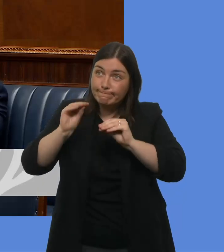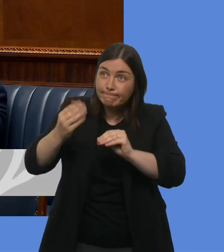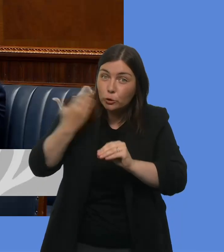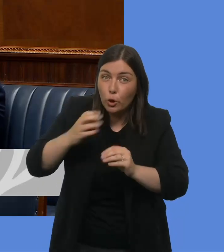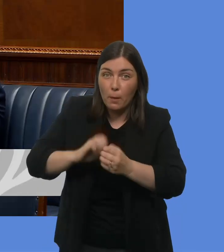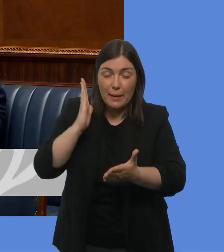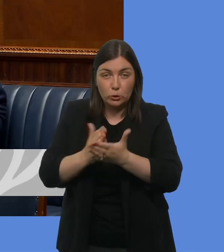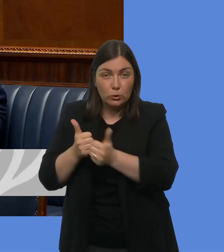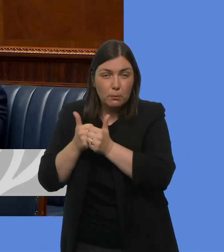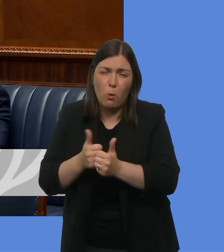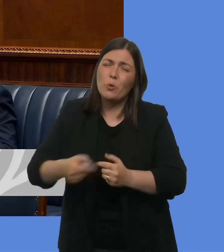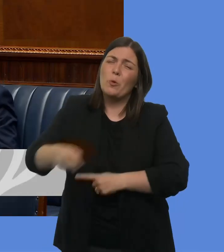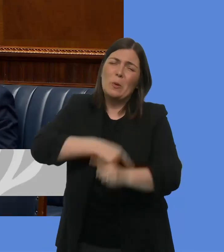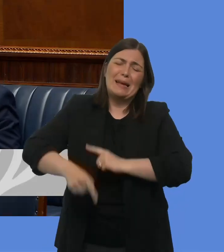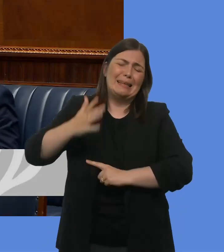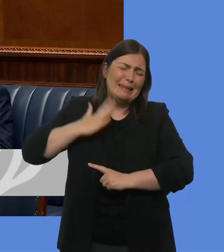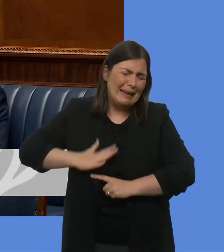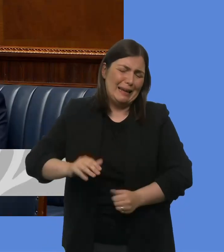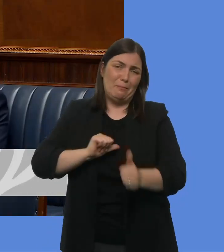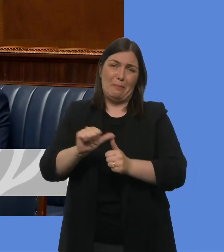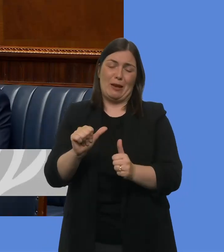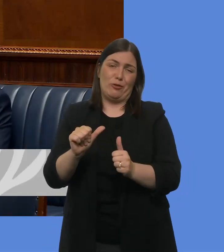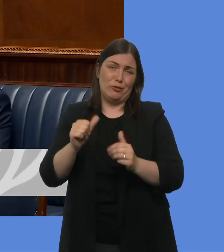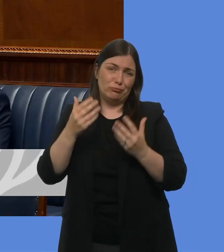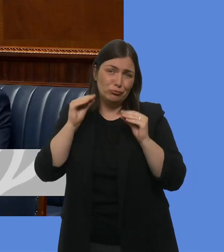really do need better training, both at initial teacher training